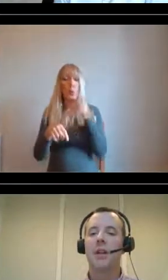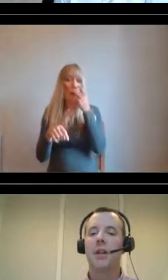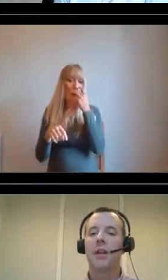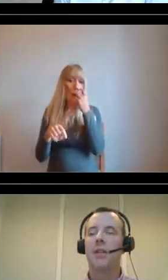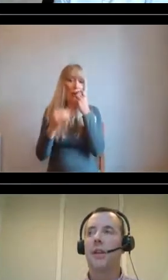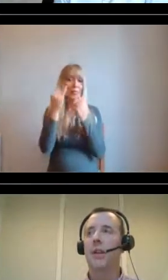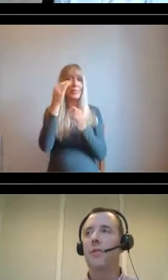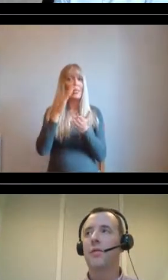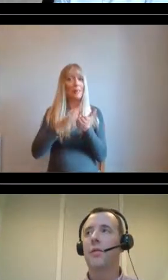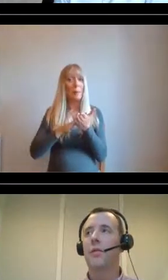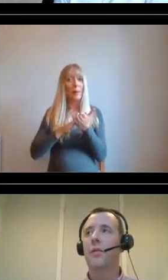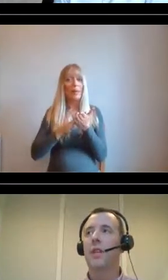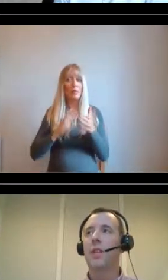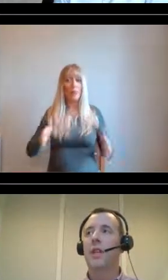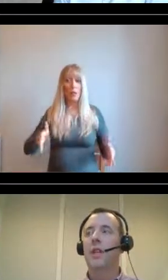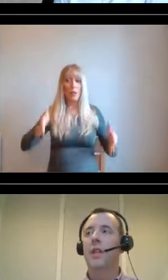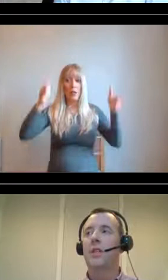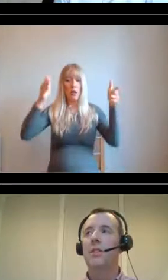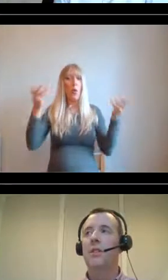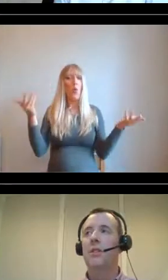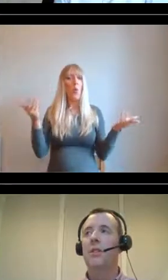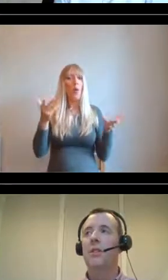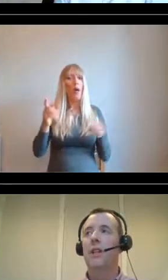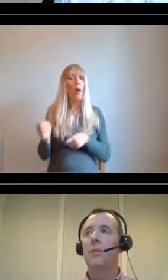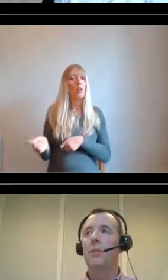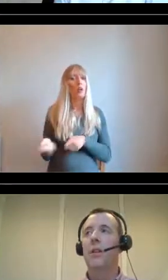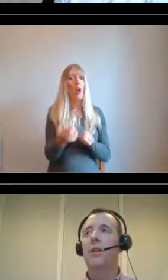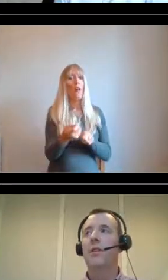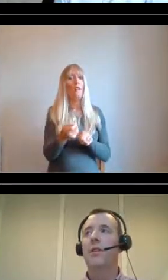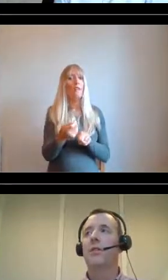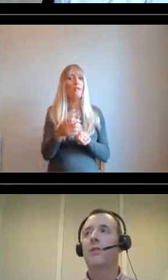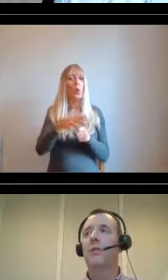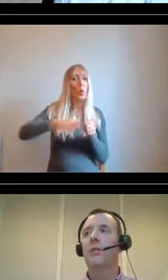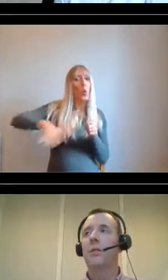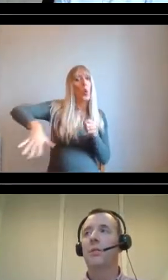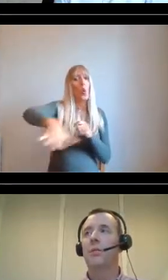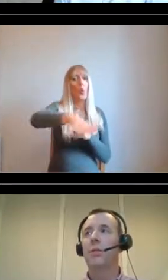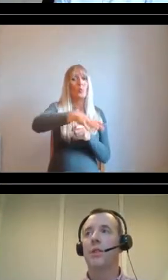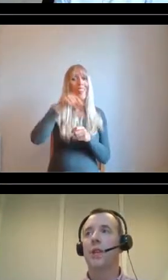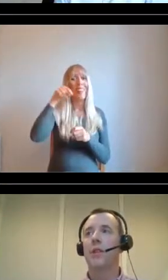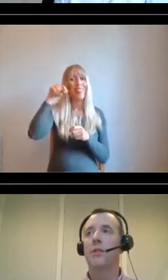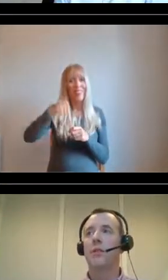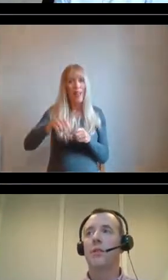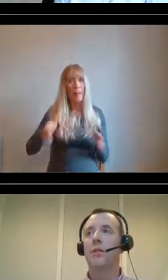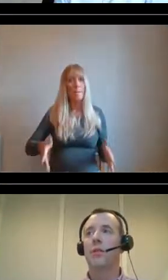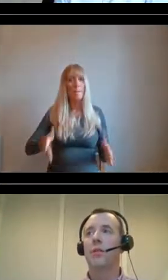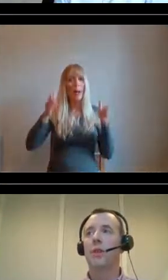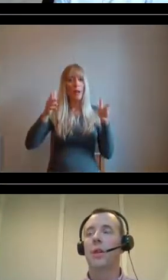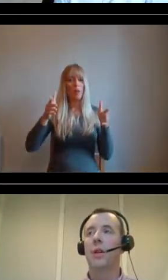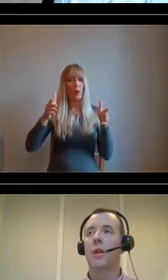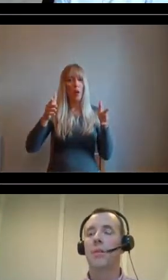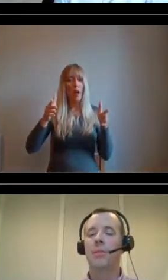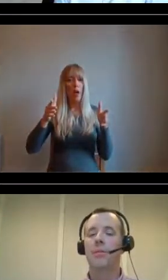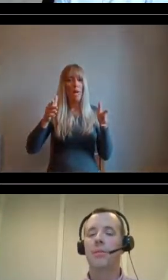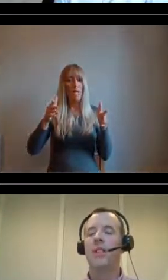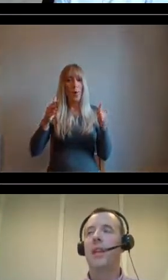metre high barrier at the golf course, it's not, that barrier is not to protect